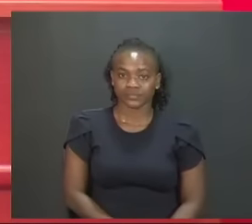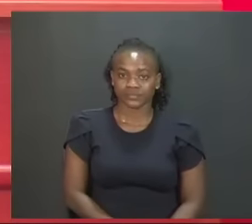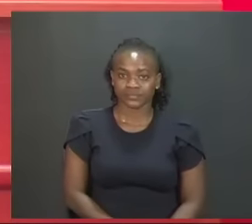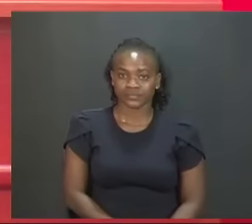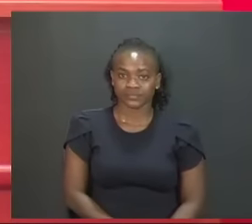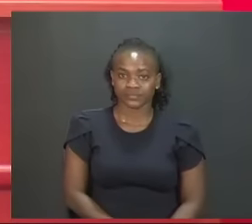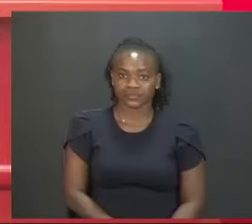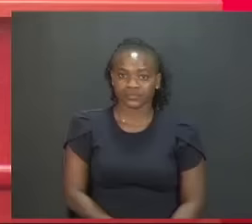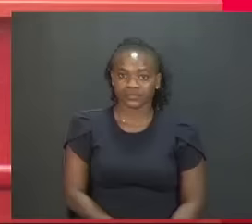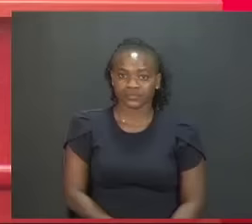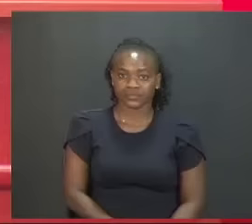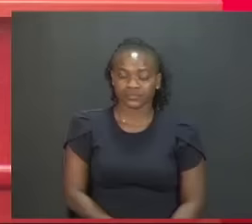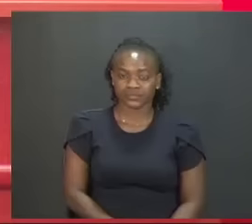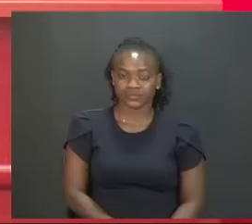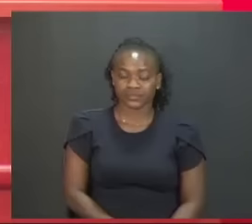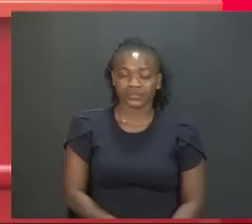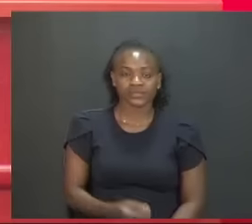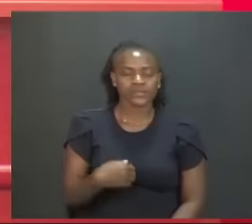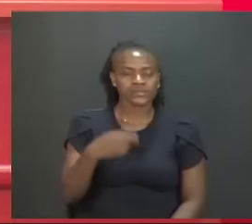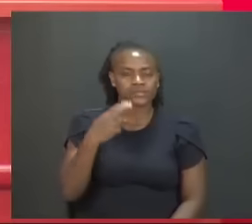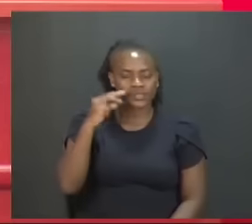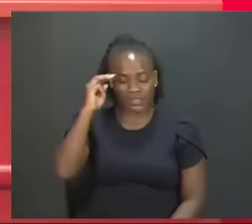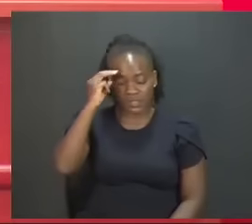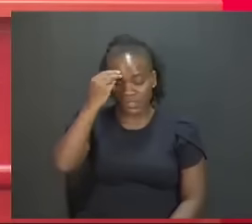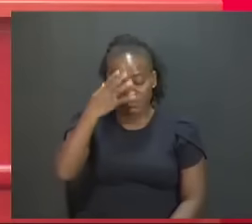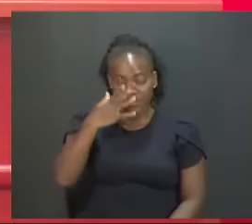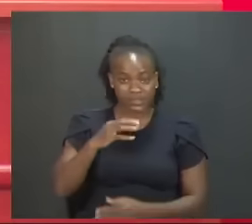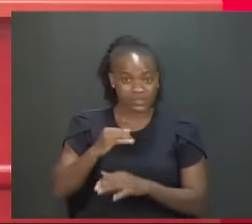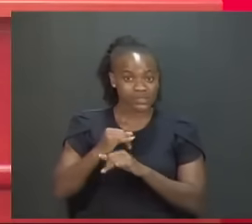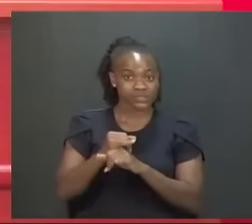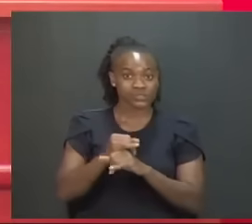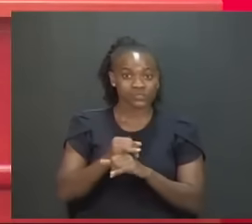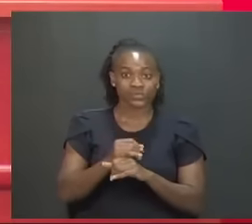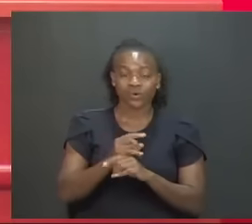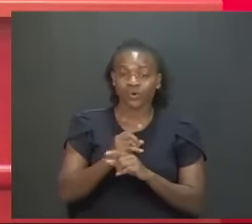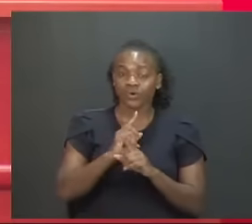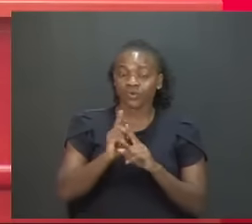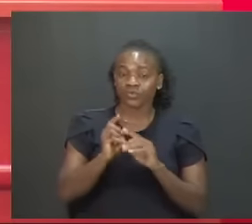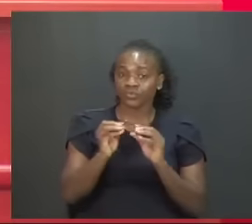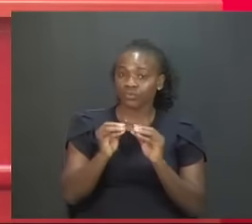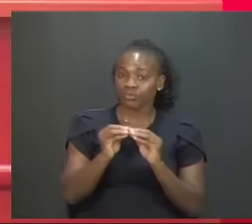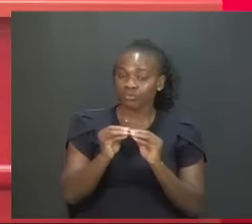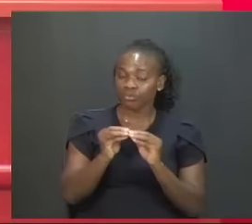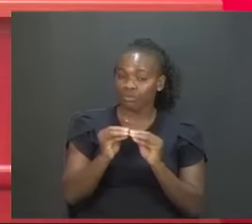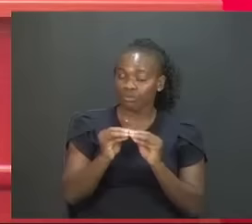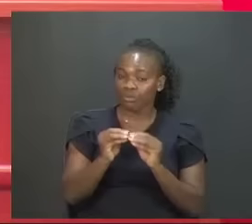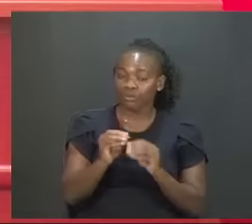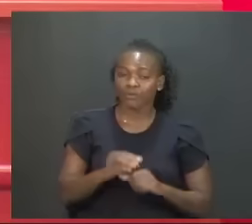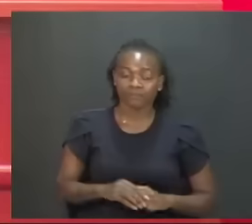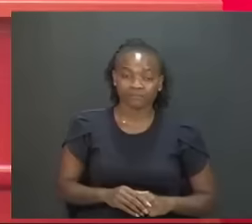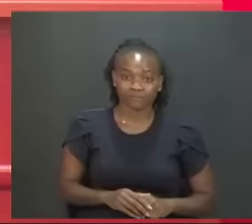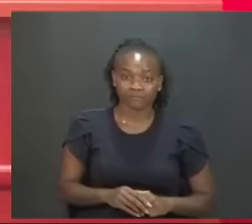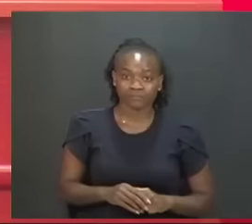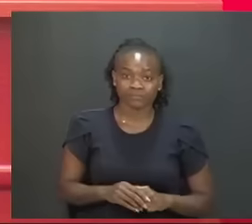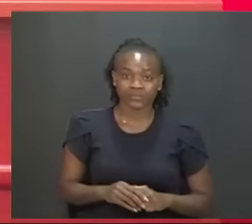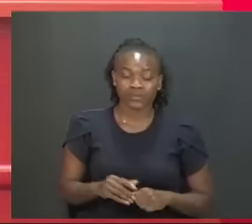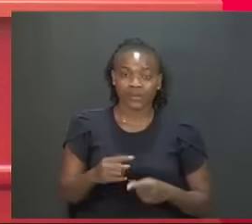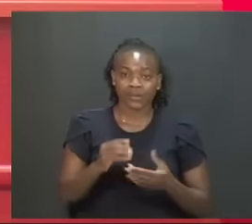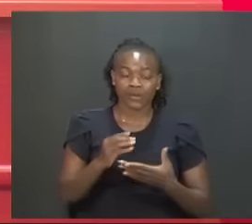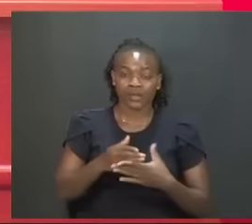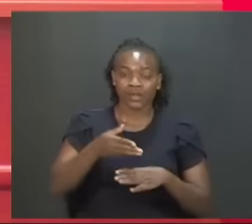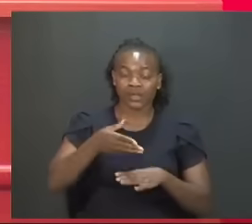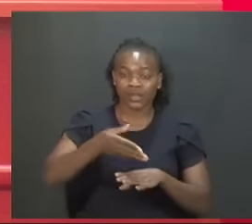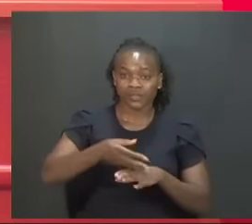the Minister for Interior spoke at length on the post-election